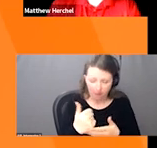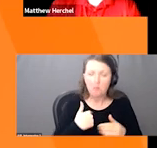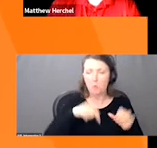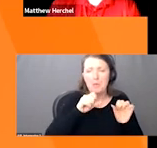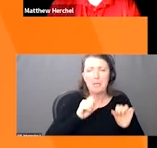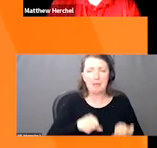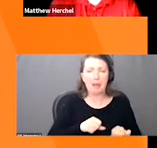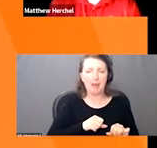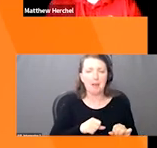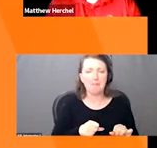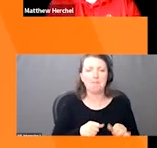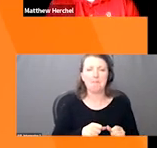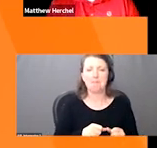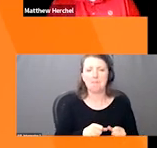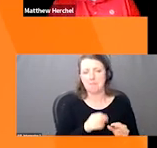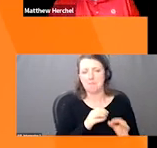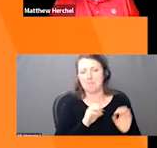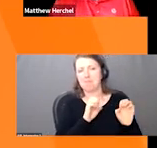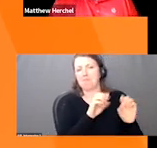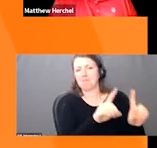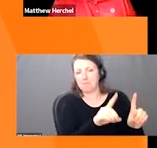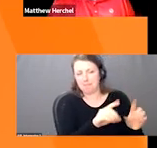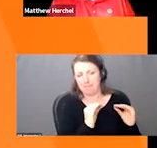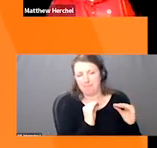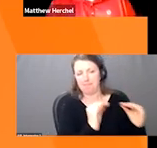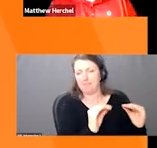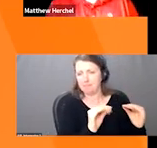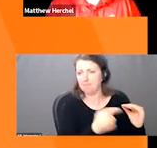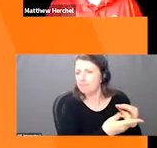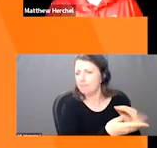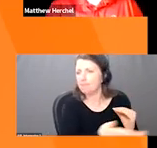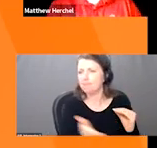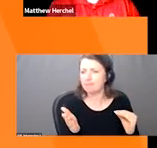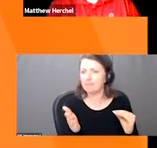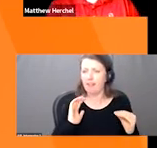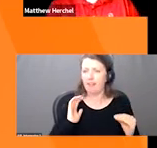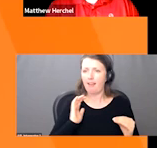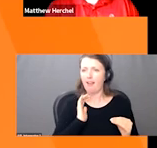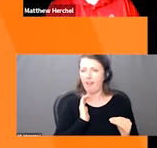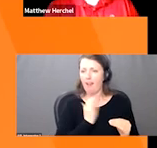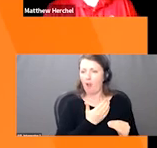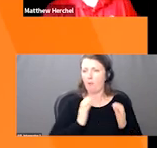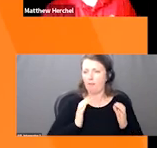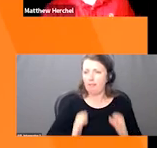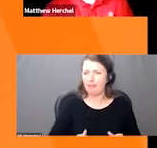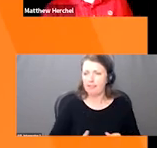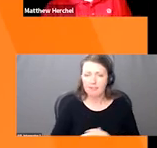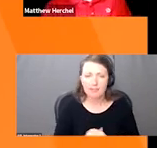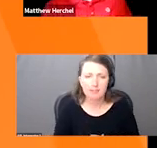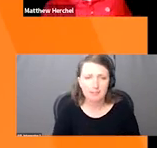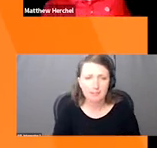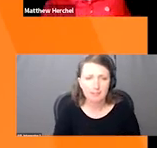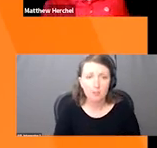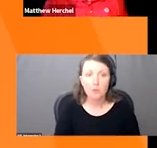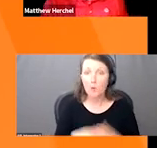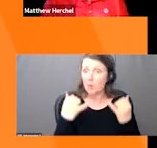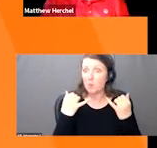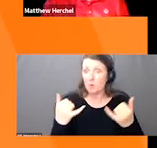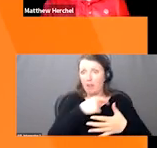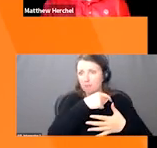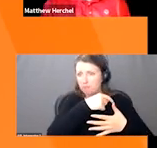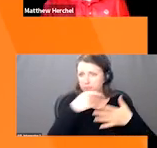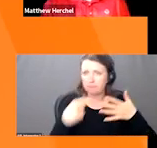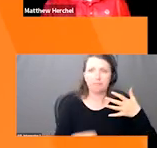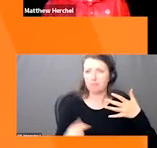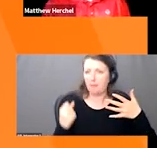well. What we're actually going to be doing today, there's going to be quite a bit. We're going to talk